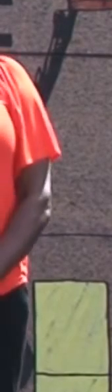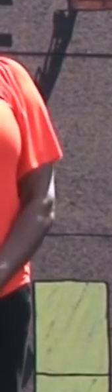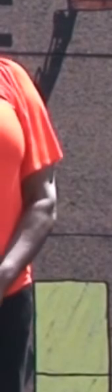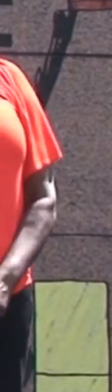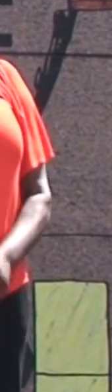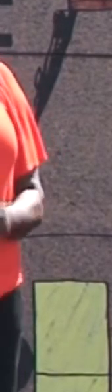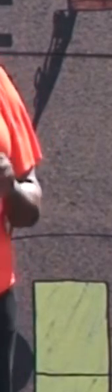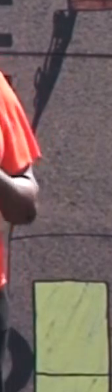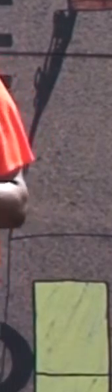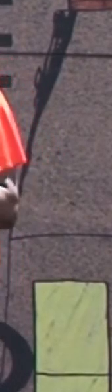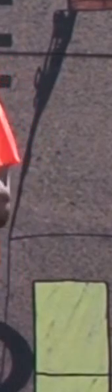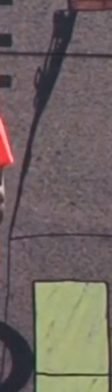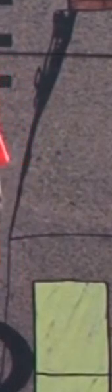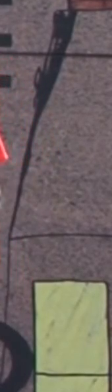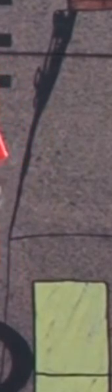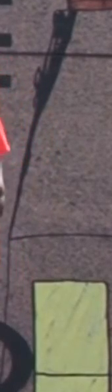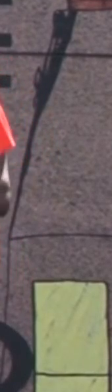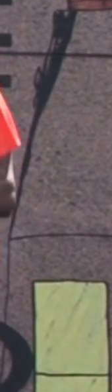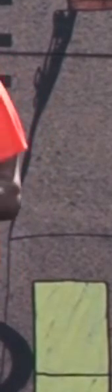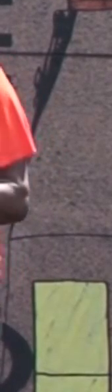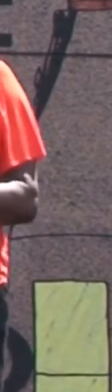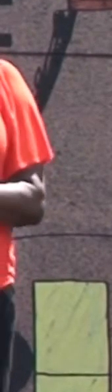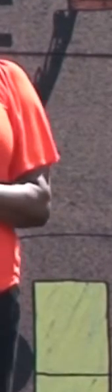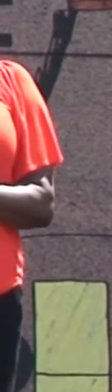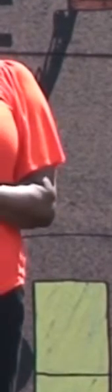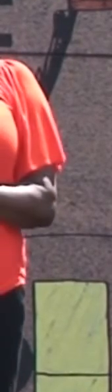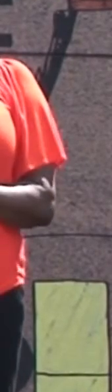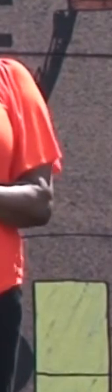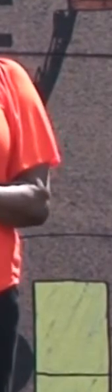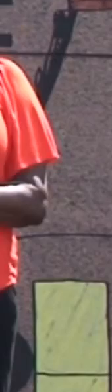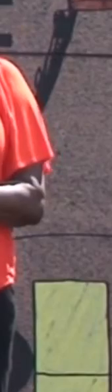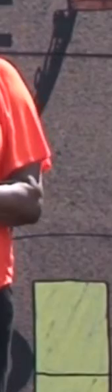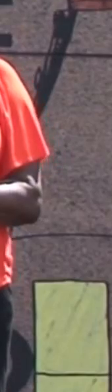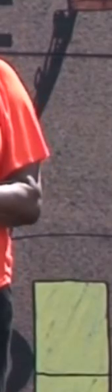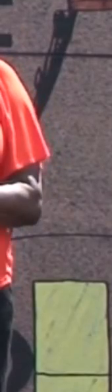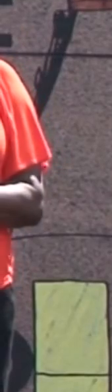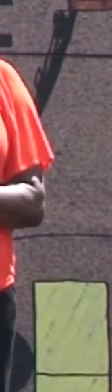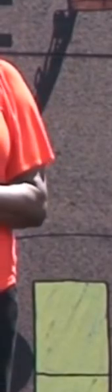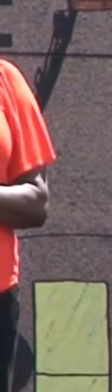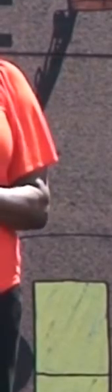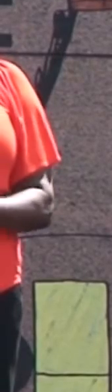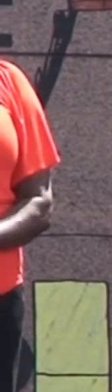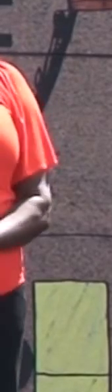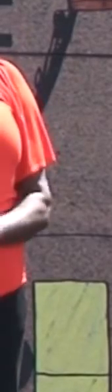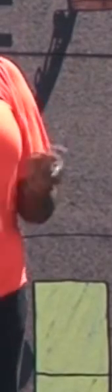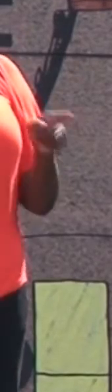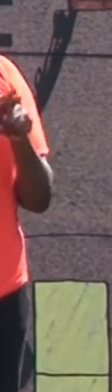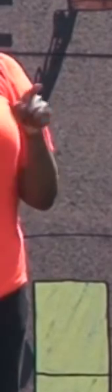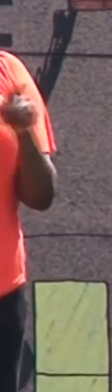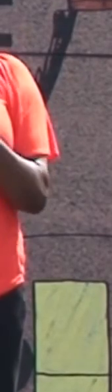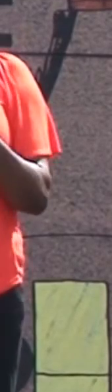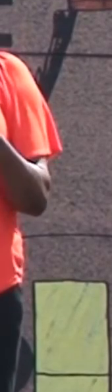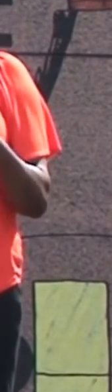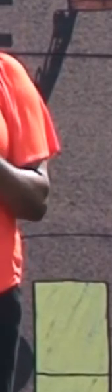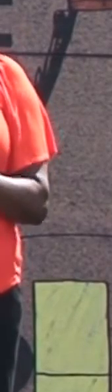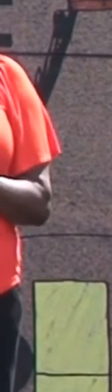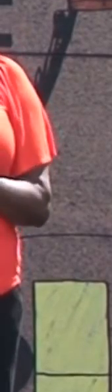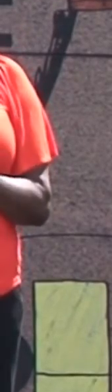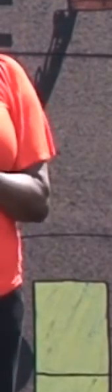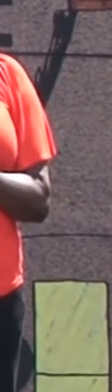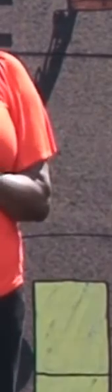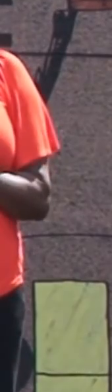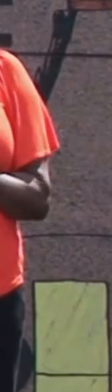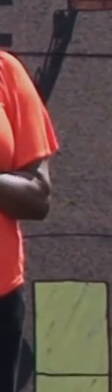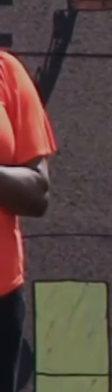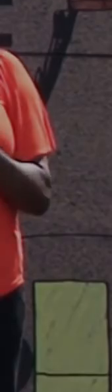Dr. Hongbin Gu, thank you very much. A scientist who didn't give up her career, but also became active in